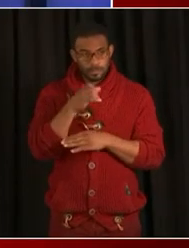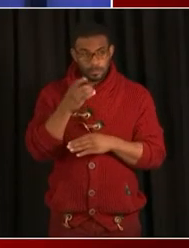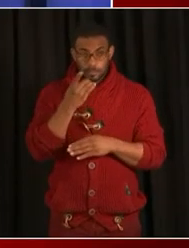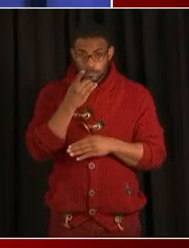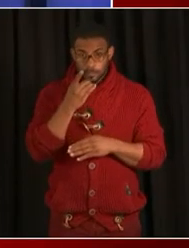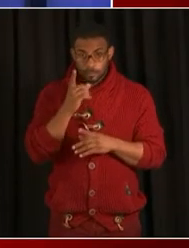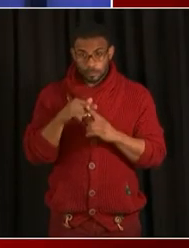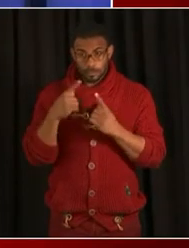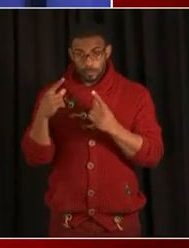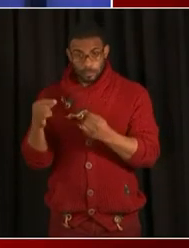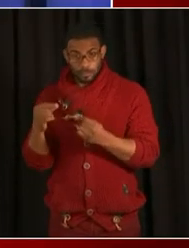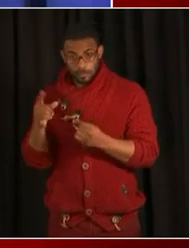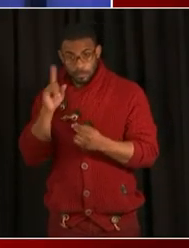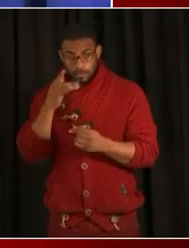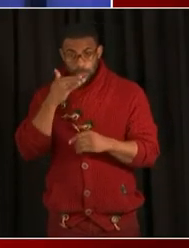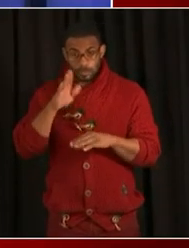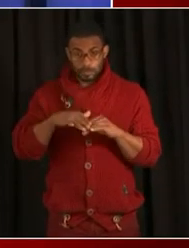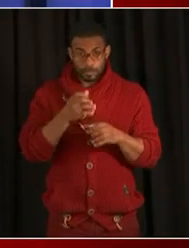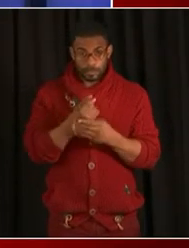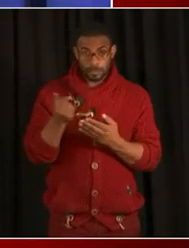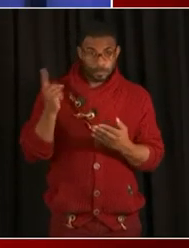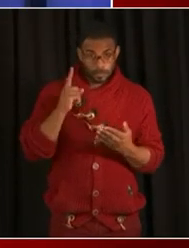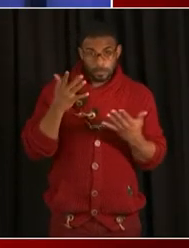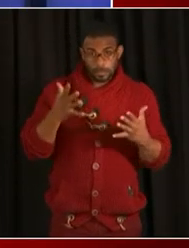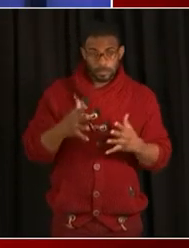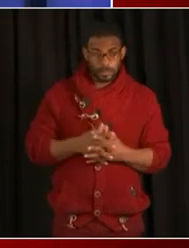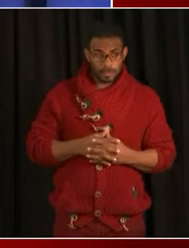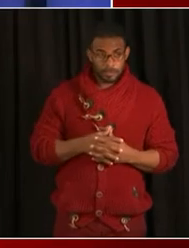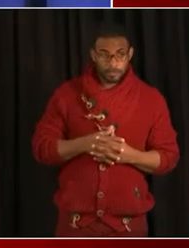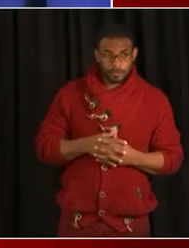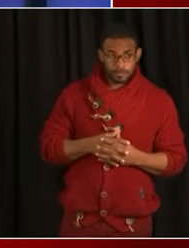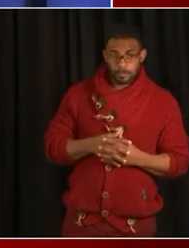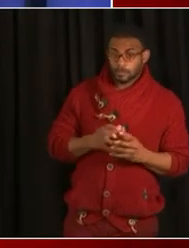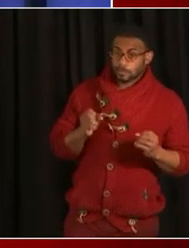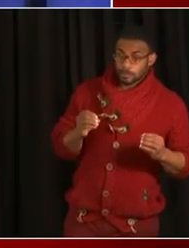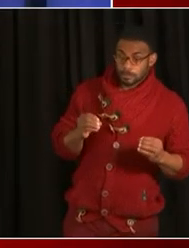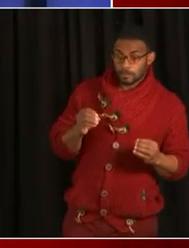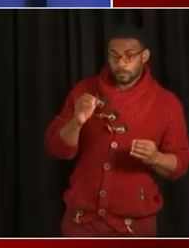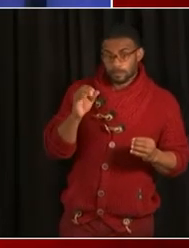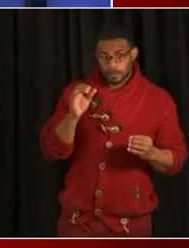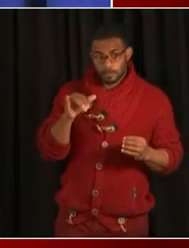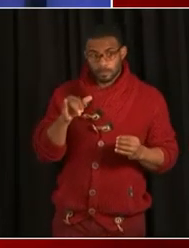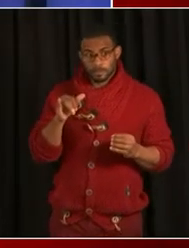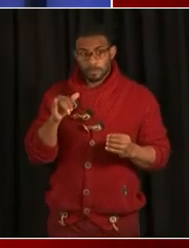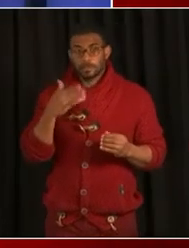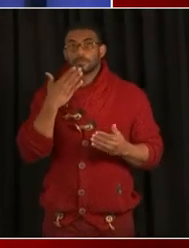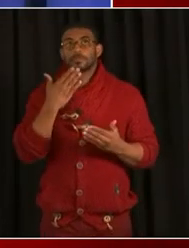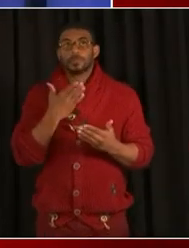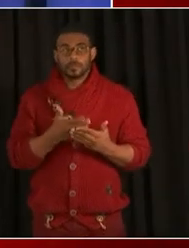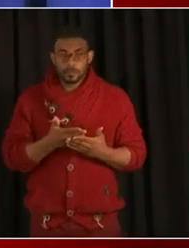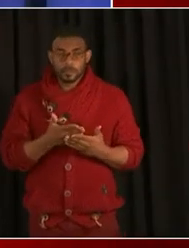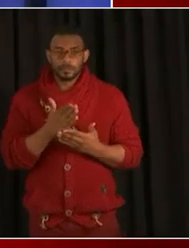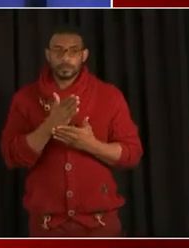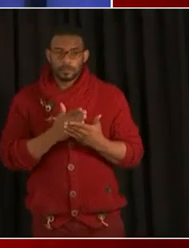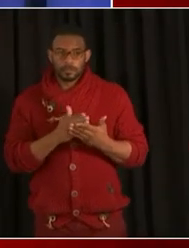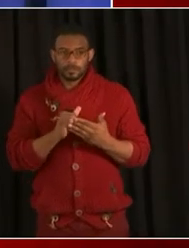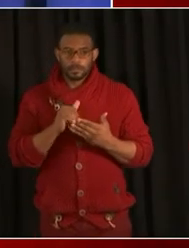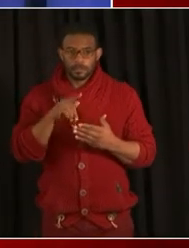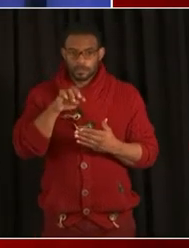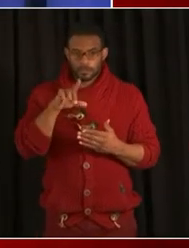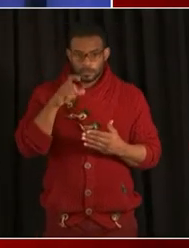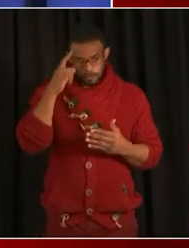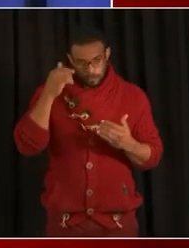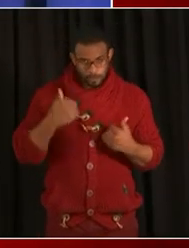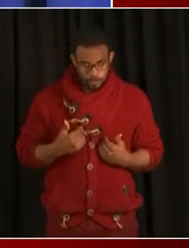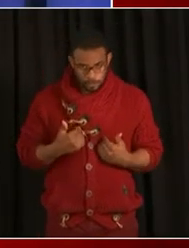Christmas dinner to go looks better than last week already. So that's a good piece of the